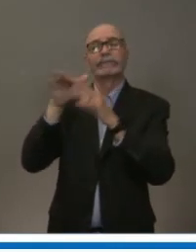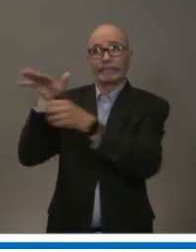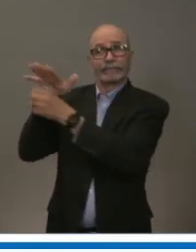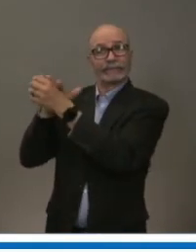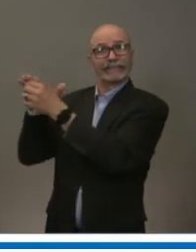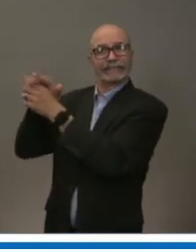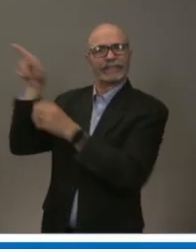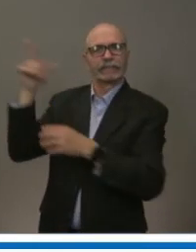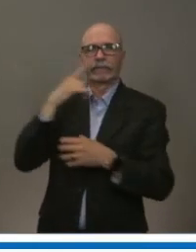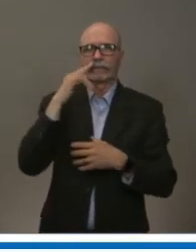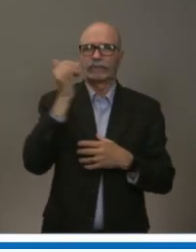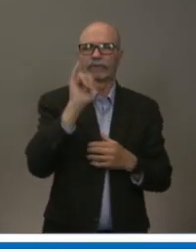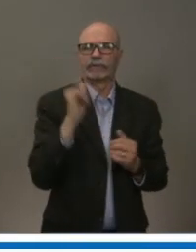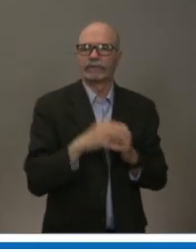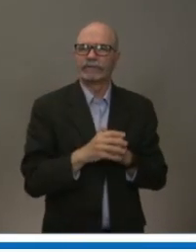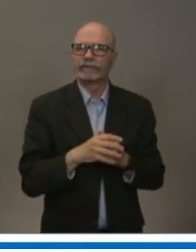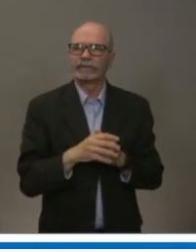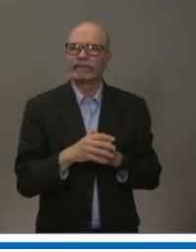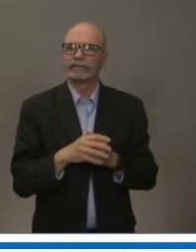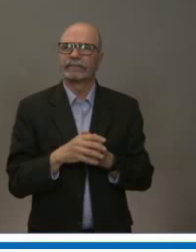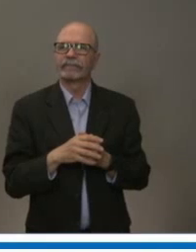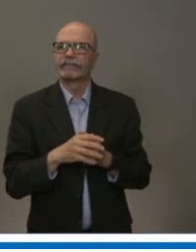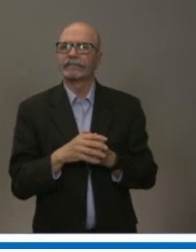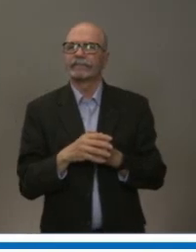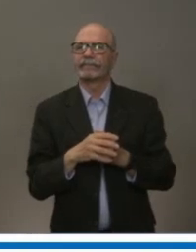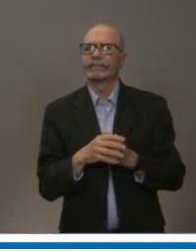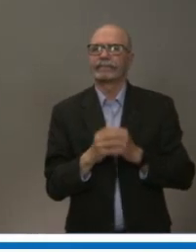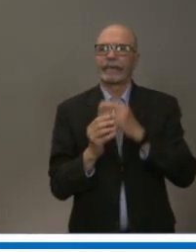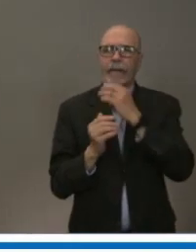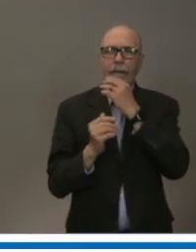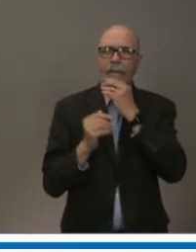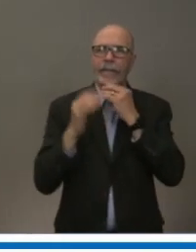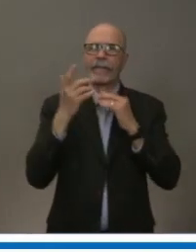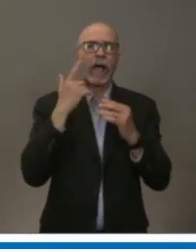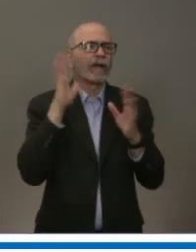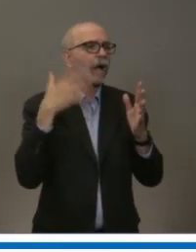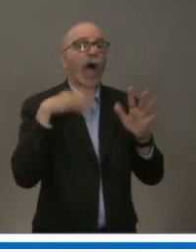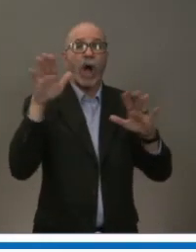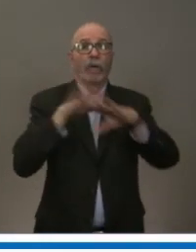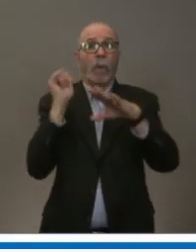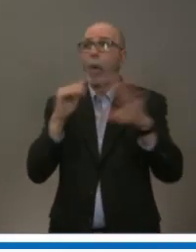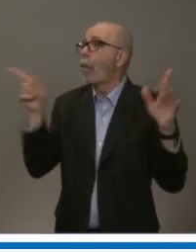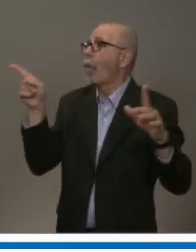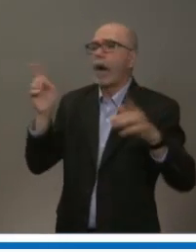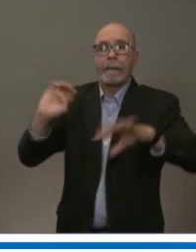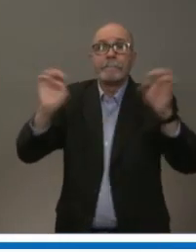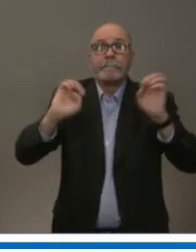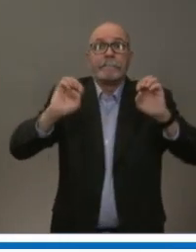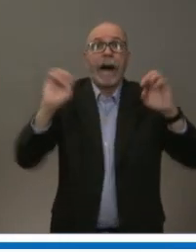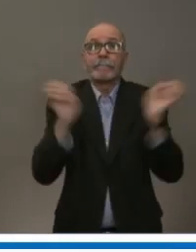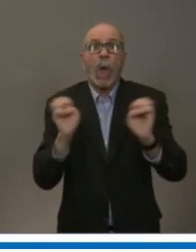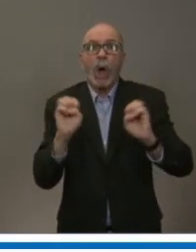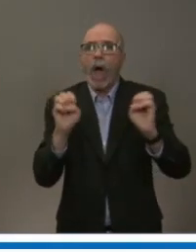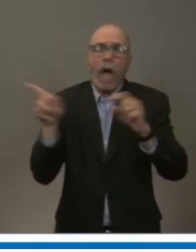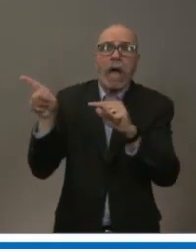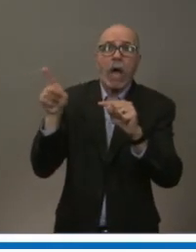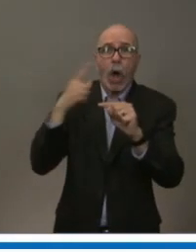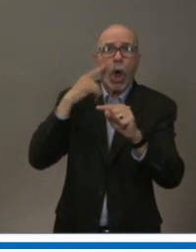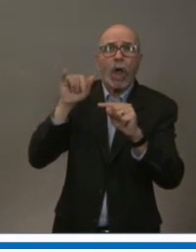emergency housing for the community. So is that something specifically that you're thinking of providing for them